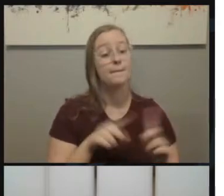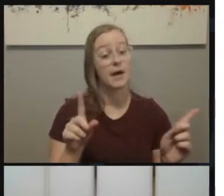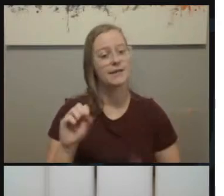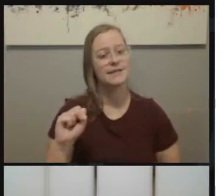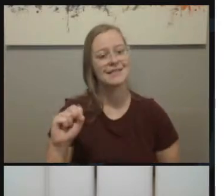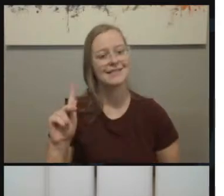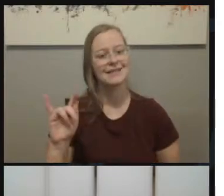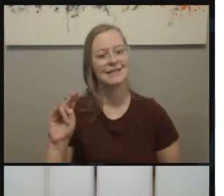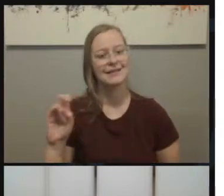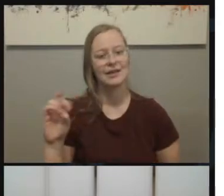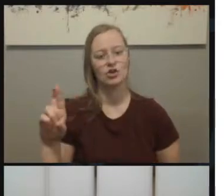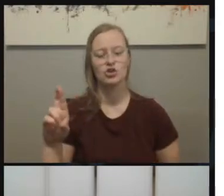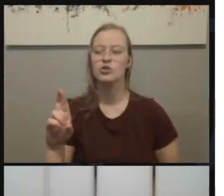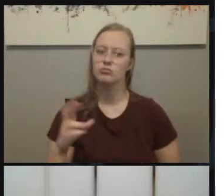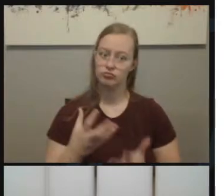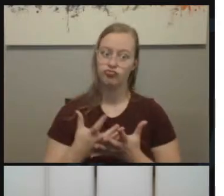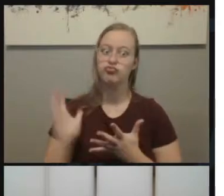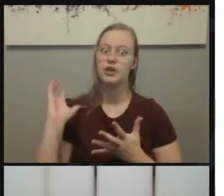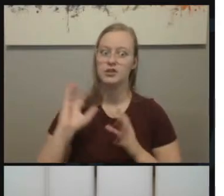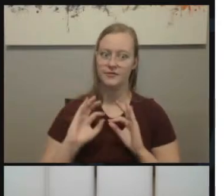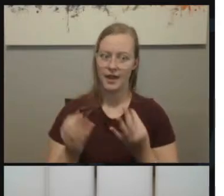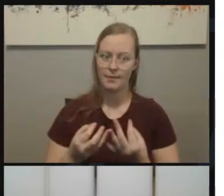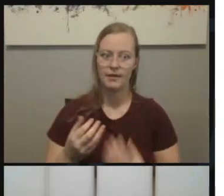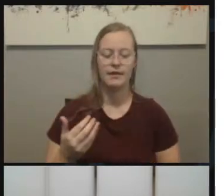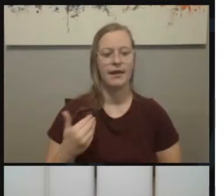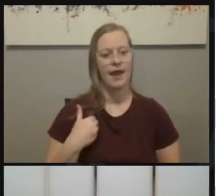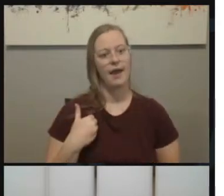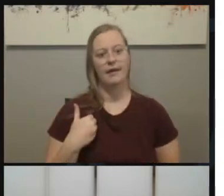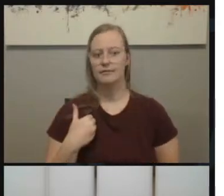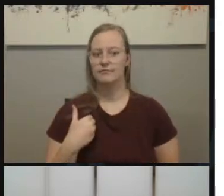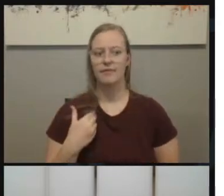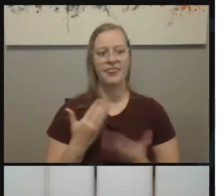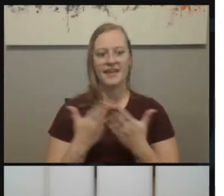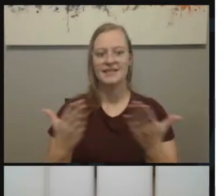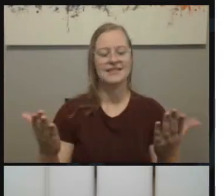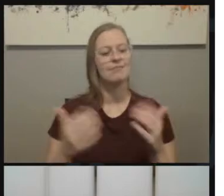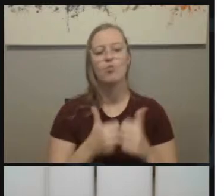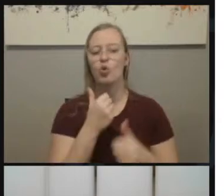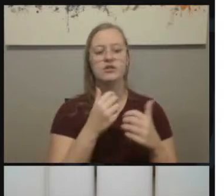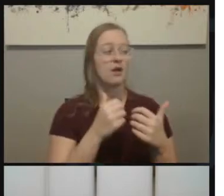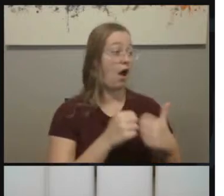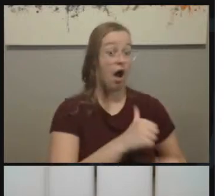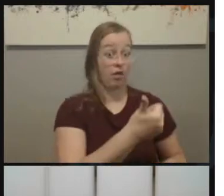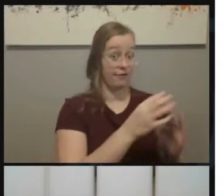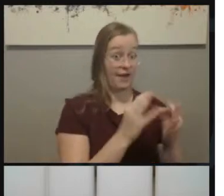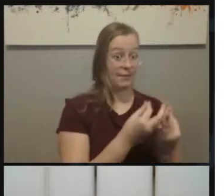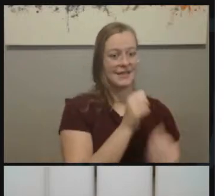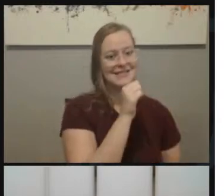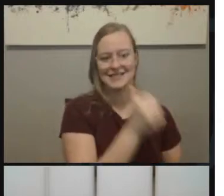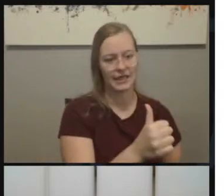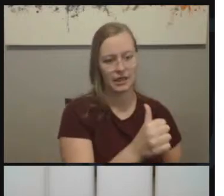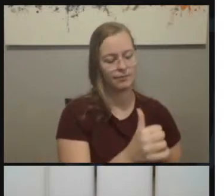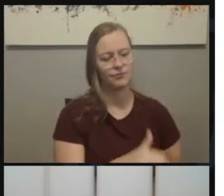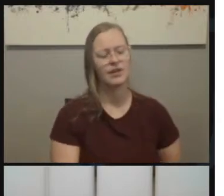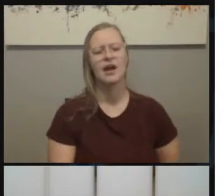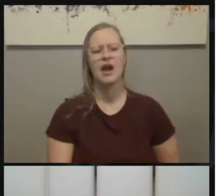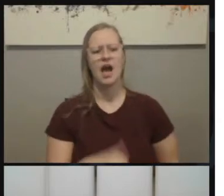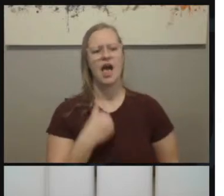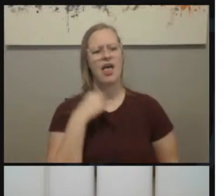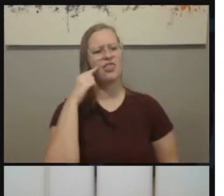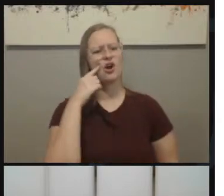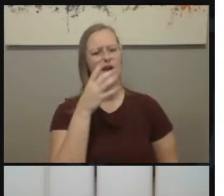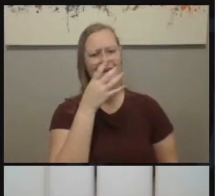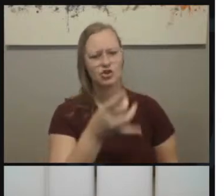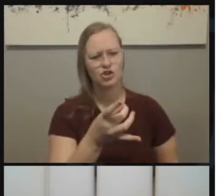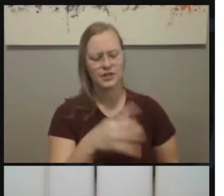very affluent family. They had luxuries that most other families did not have. And I found very interesting the